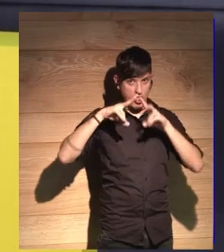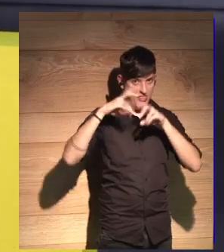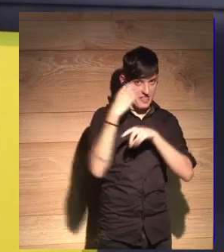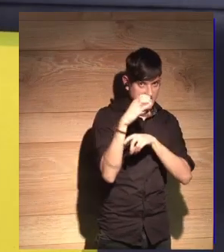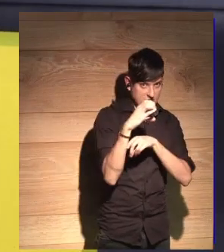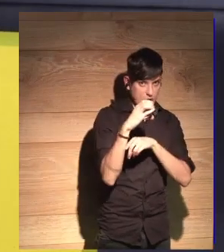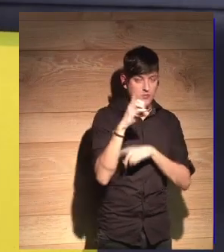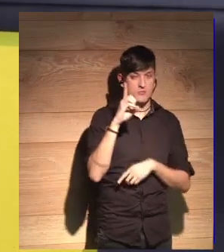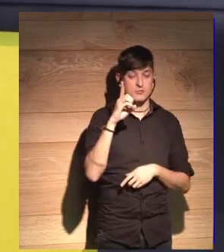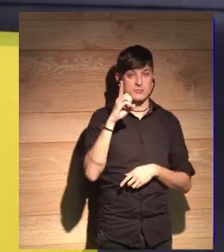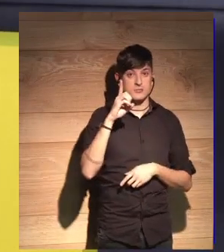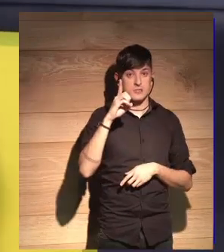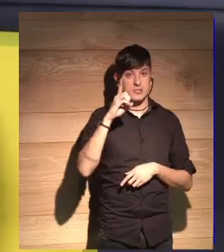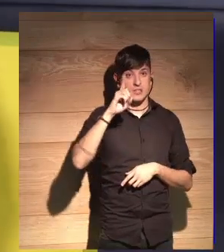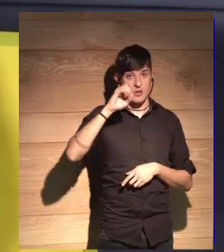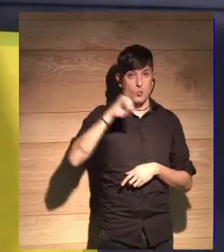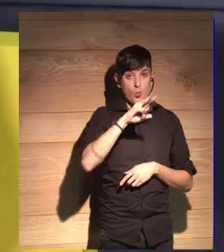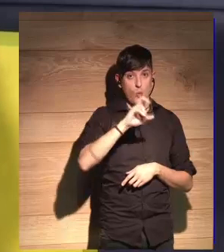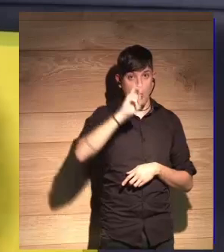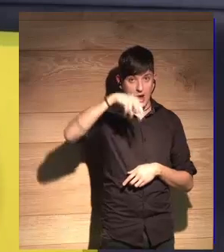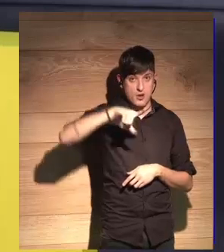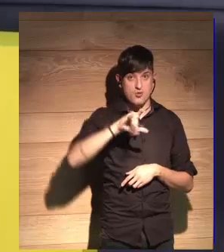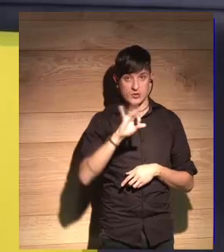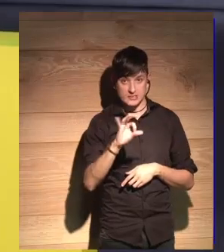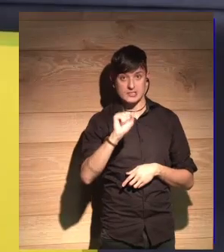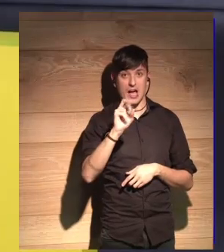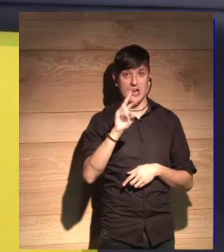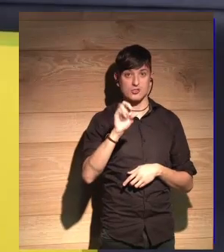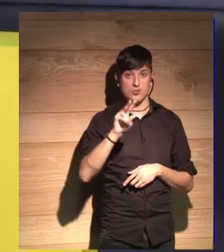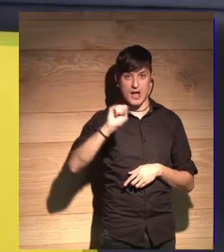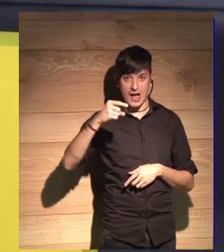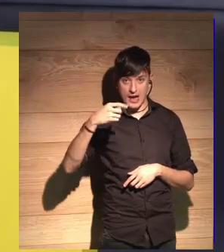and a transhumanist, as he himself calls him.